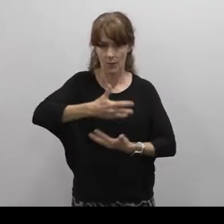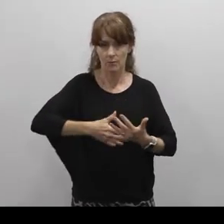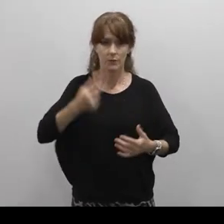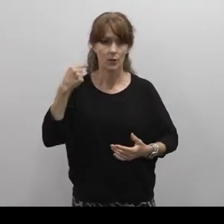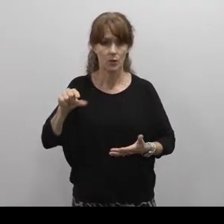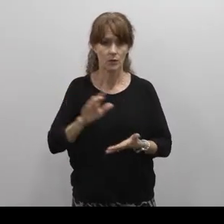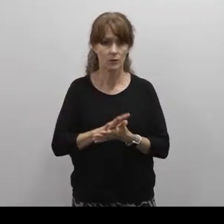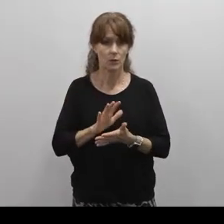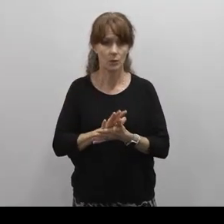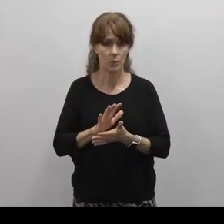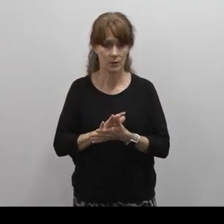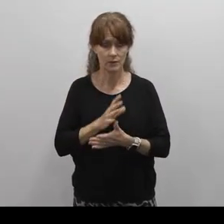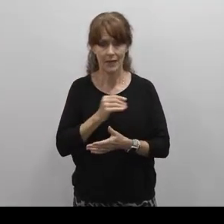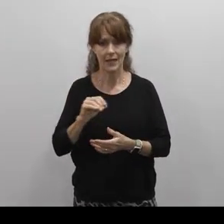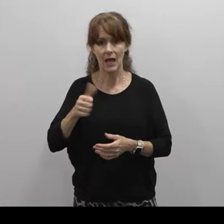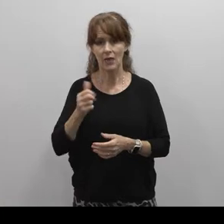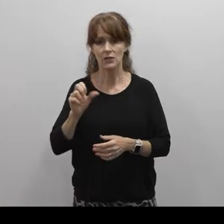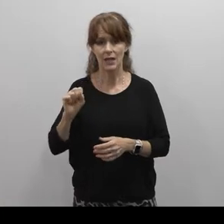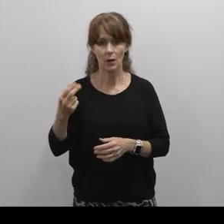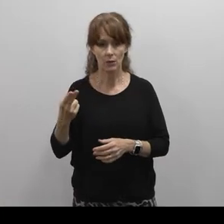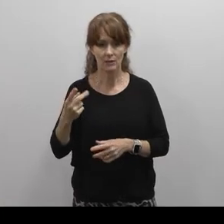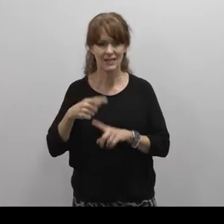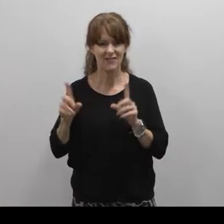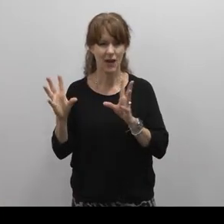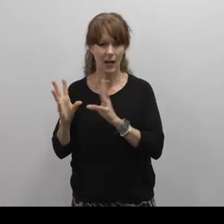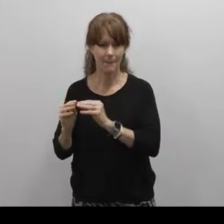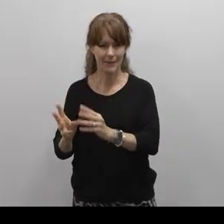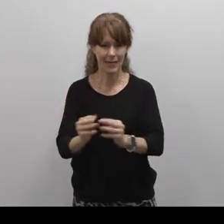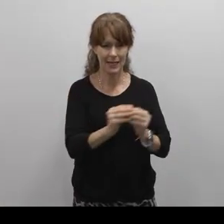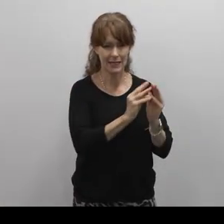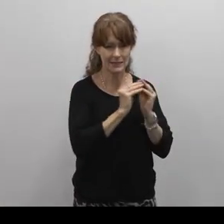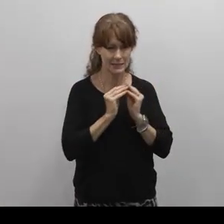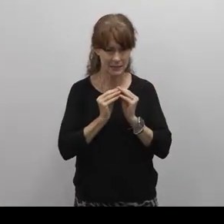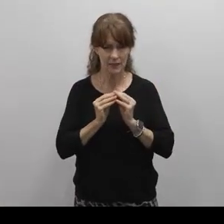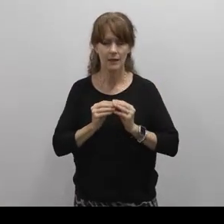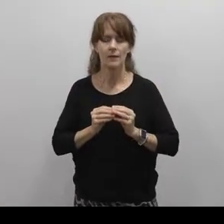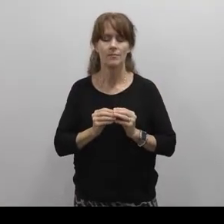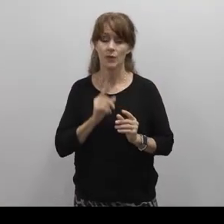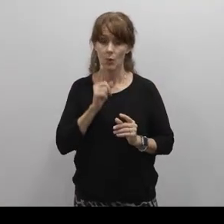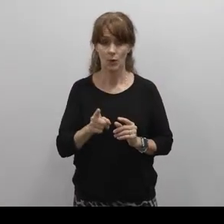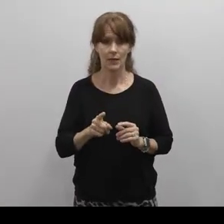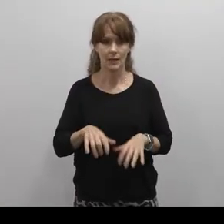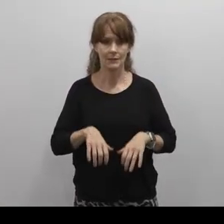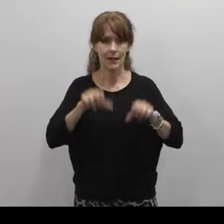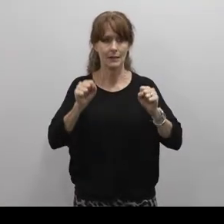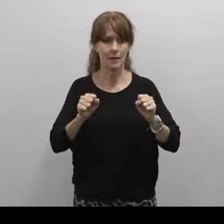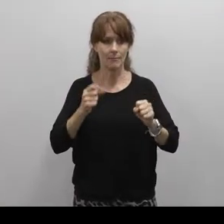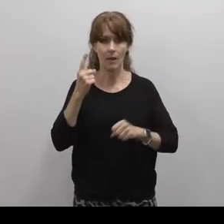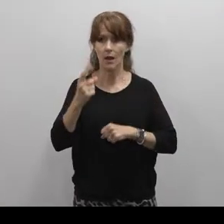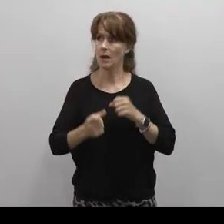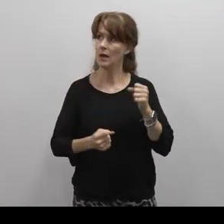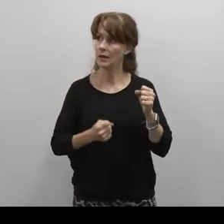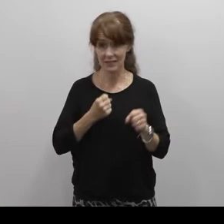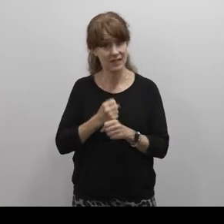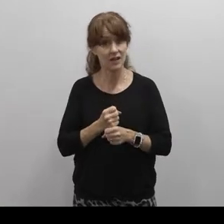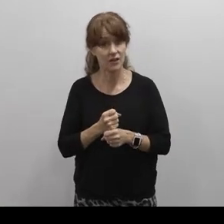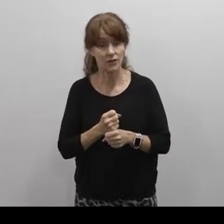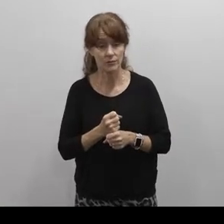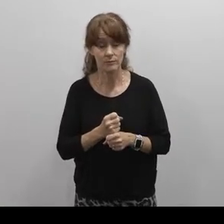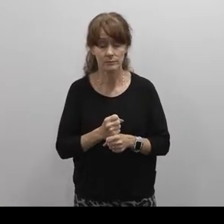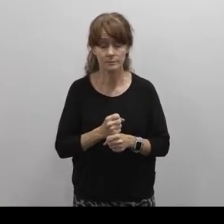Green Schools campaign and other stakeholders via different committees, and how that's really taken up the better part of a year, right?